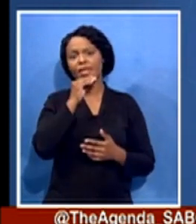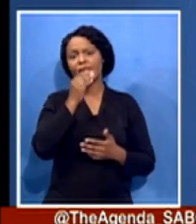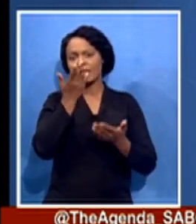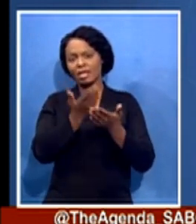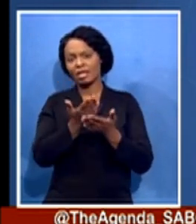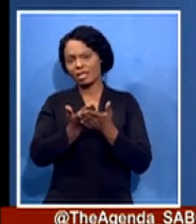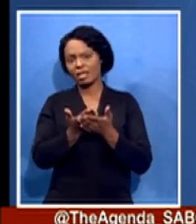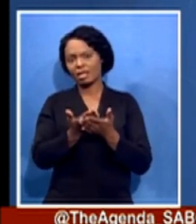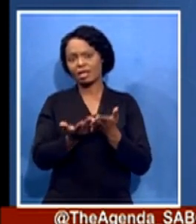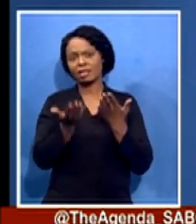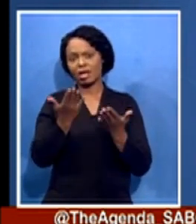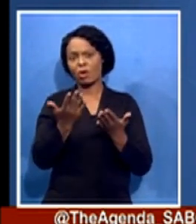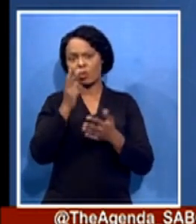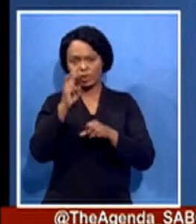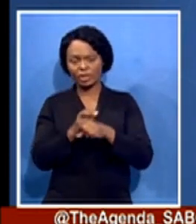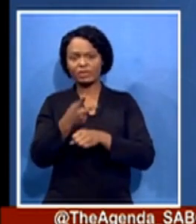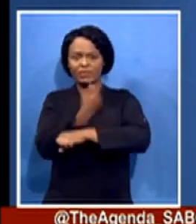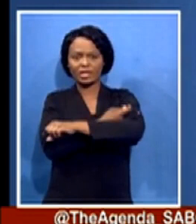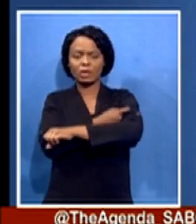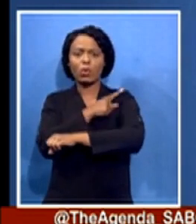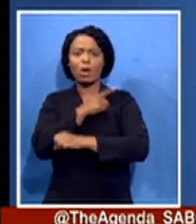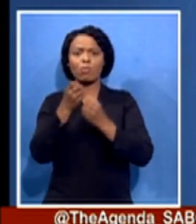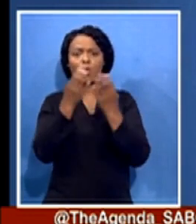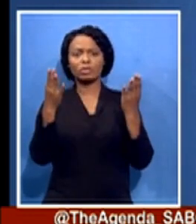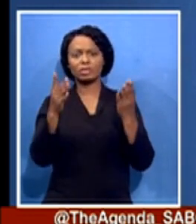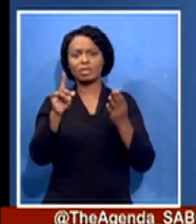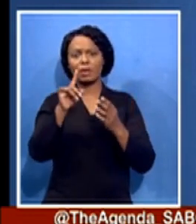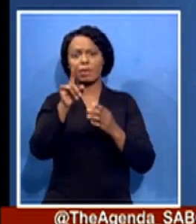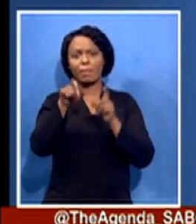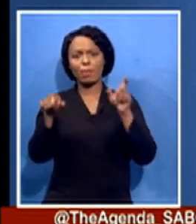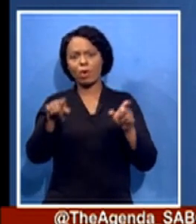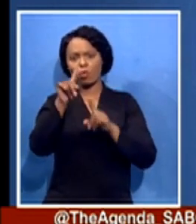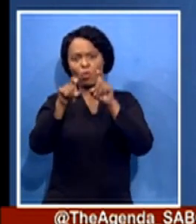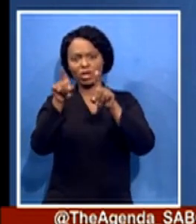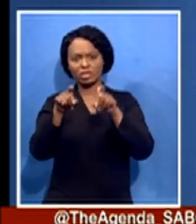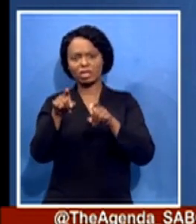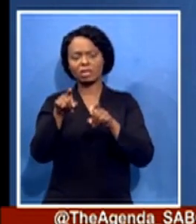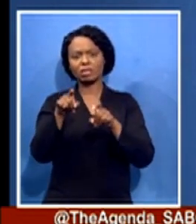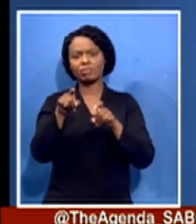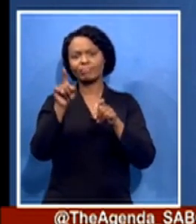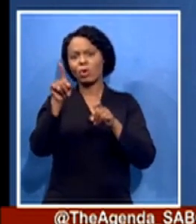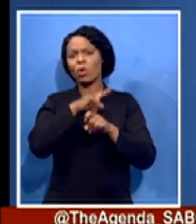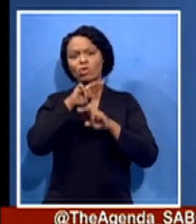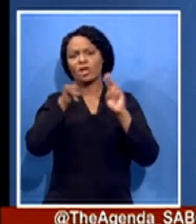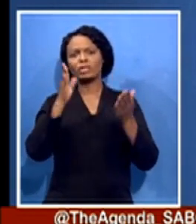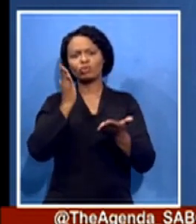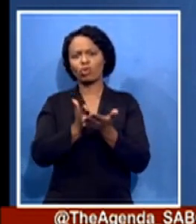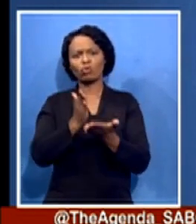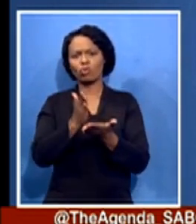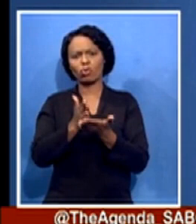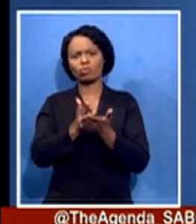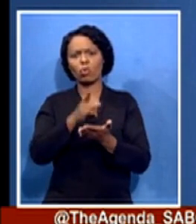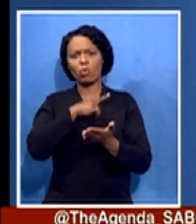people have questions and, you know, are uncertain about these vaccines because they have been developed at such a